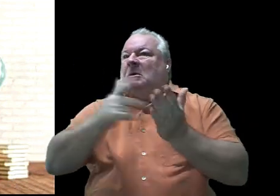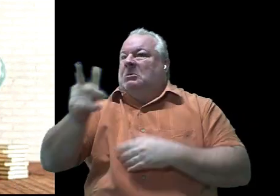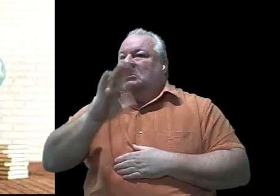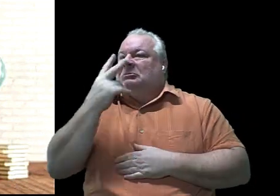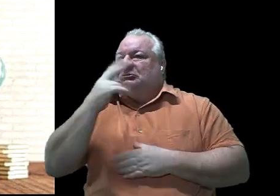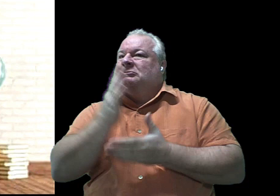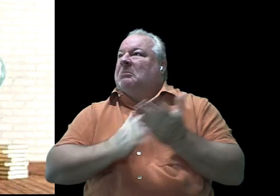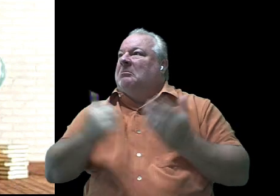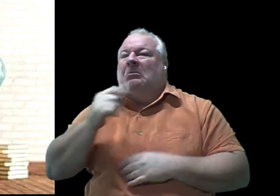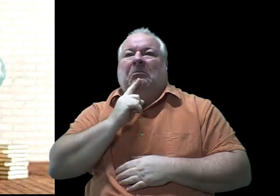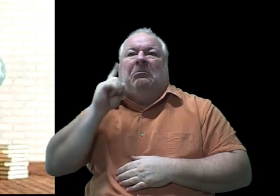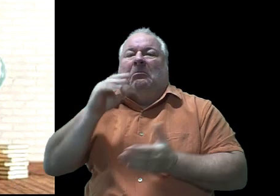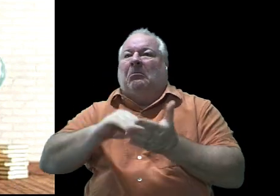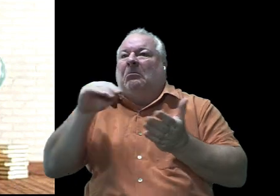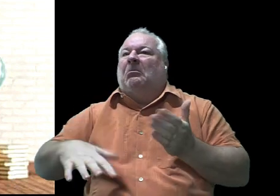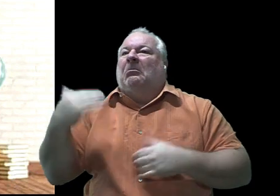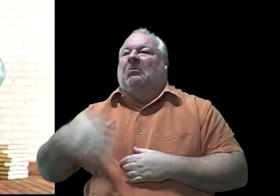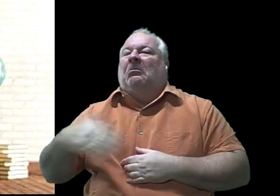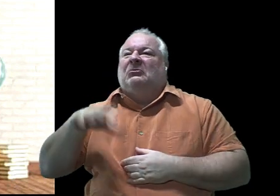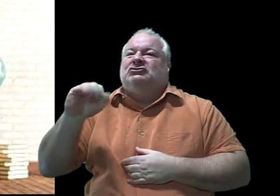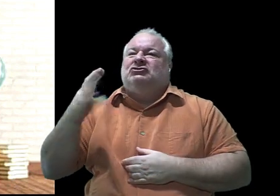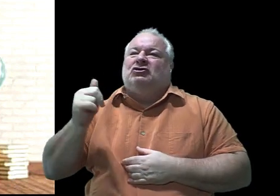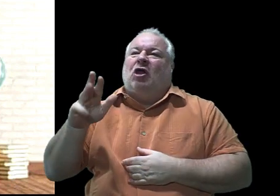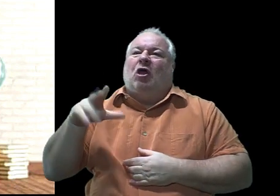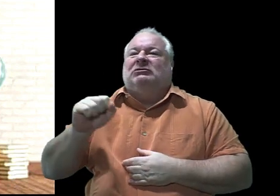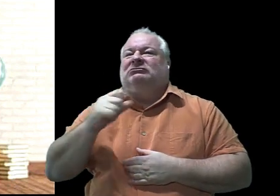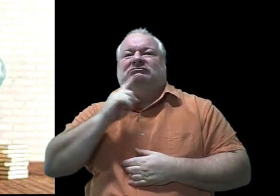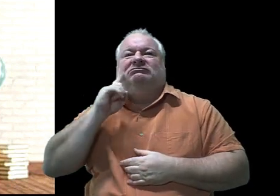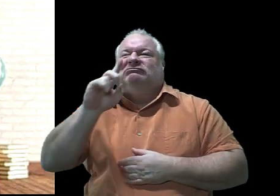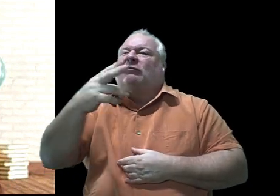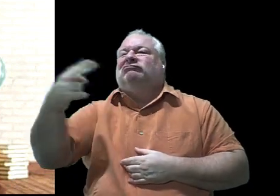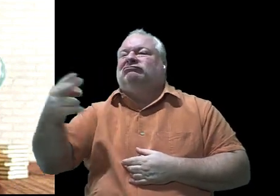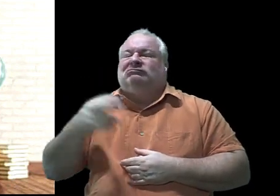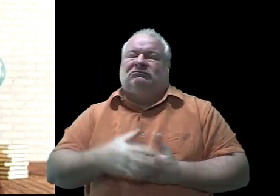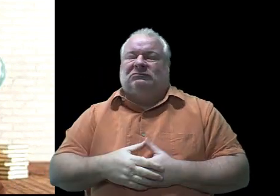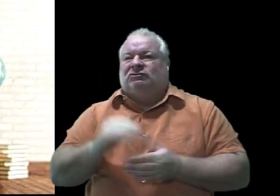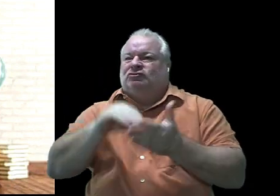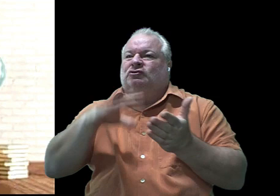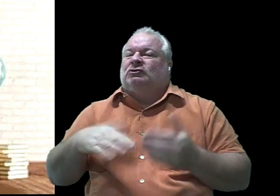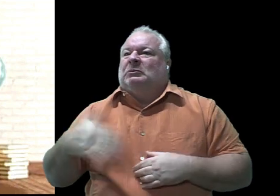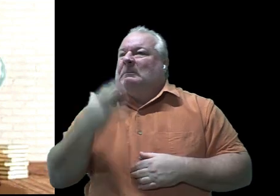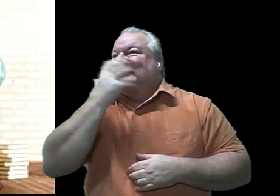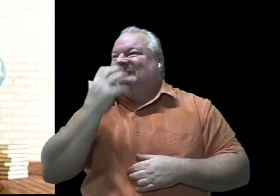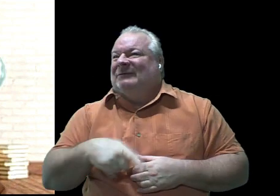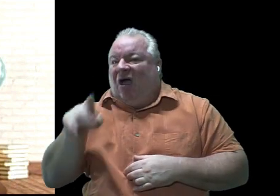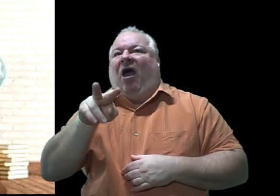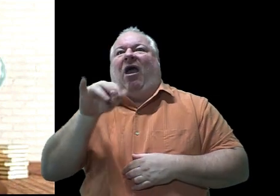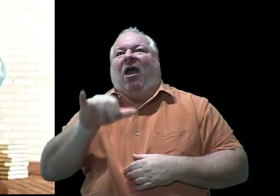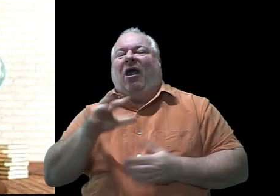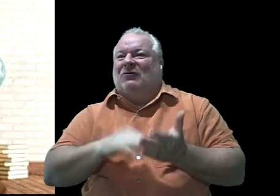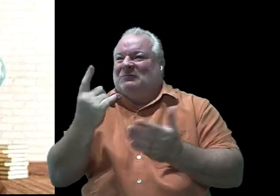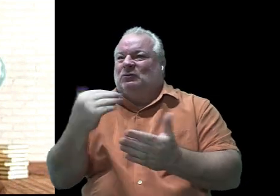first time some of our amazing deaf and hard of hearing scholars. And